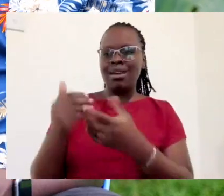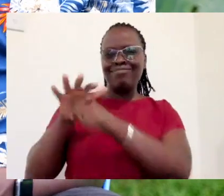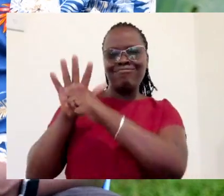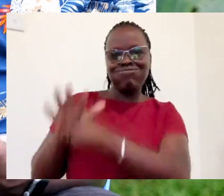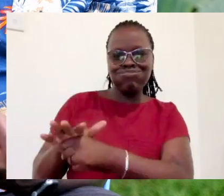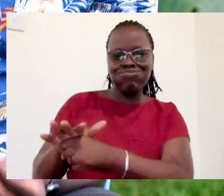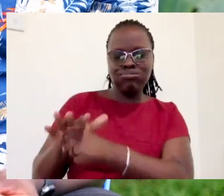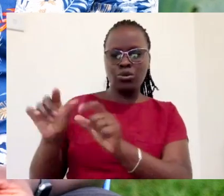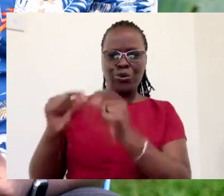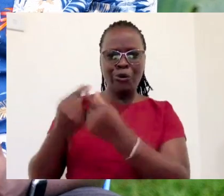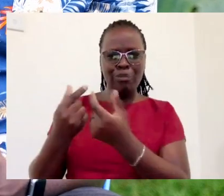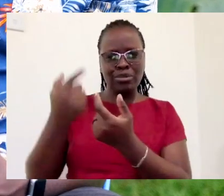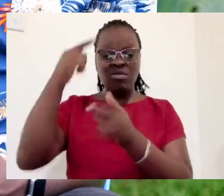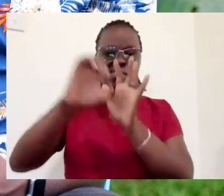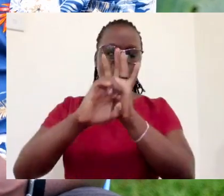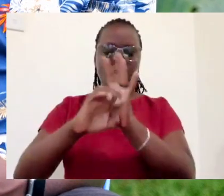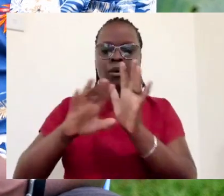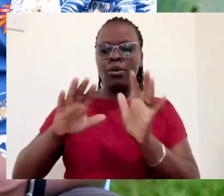groups like young mothers,